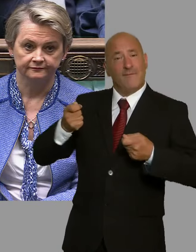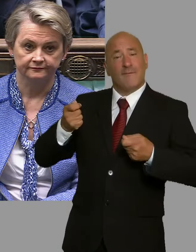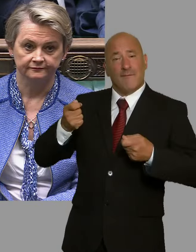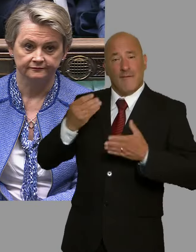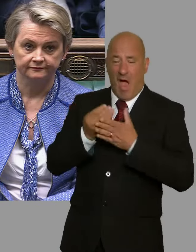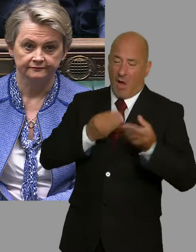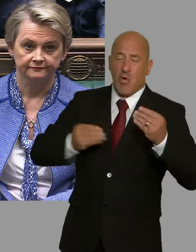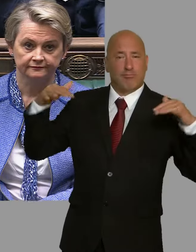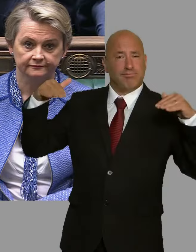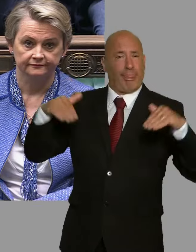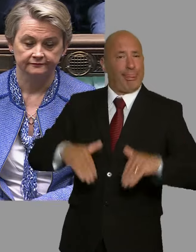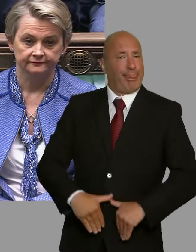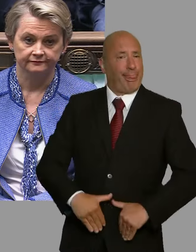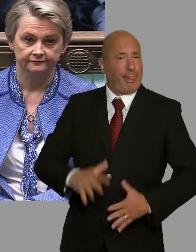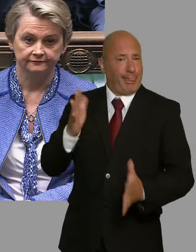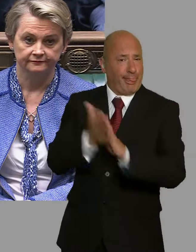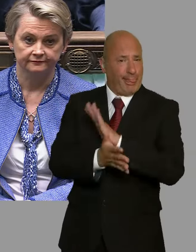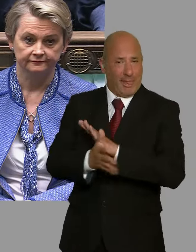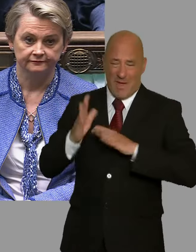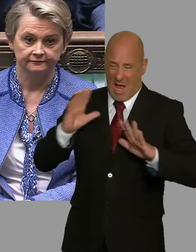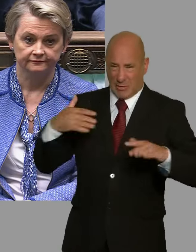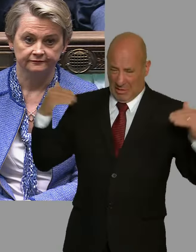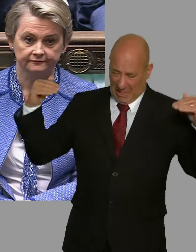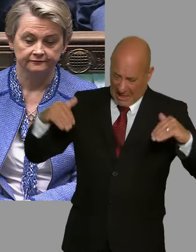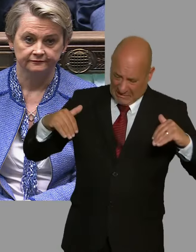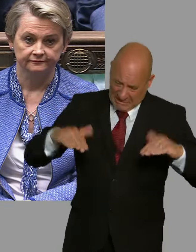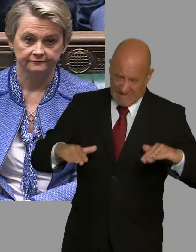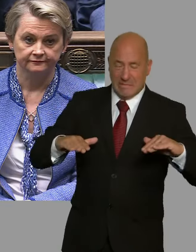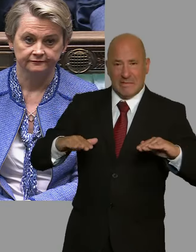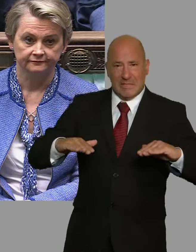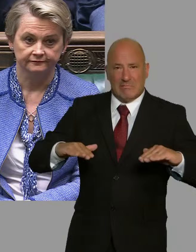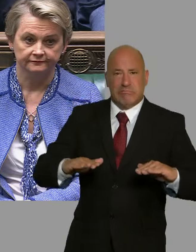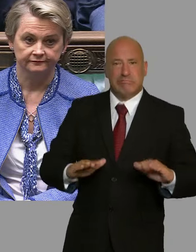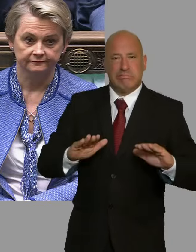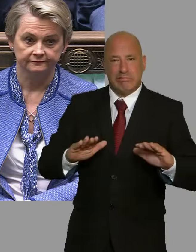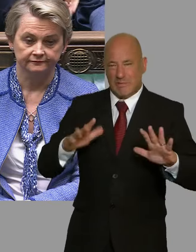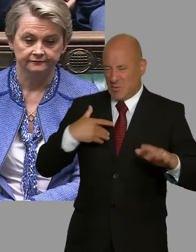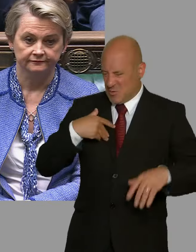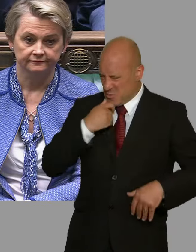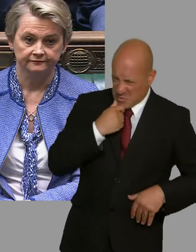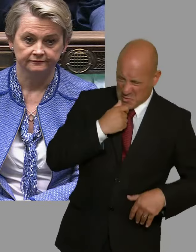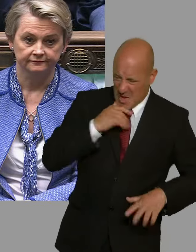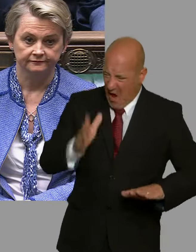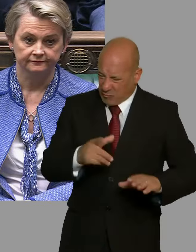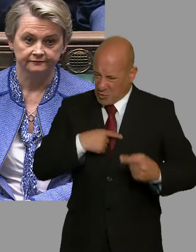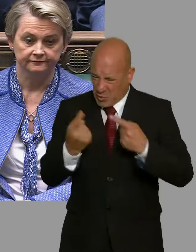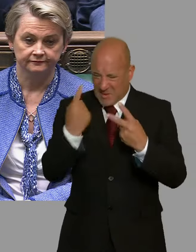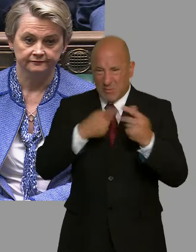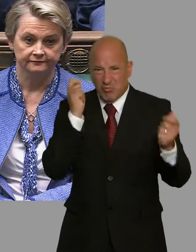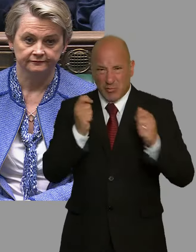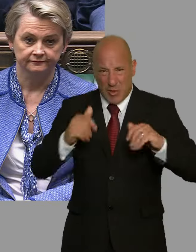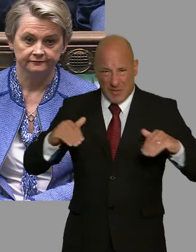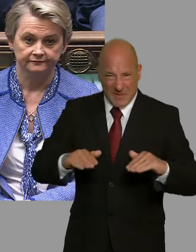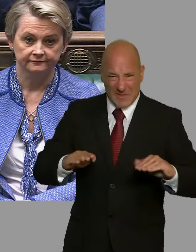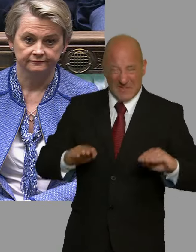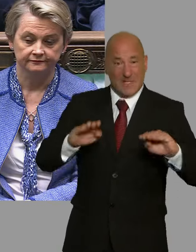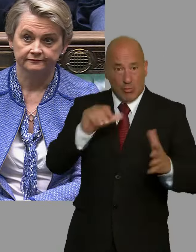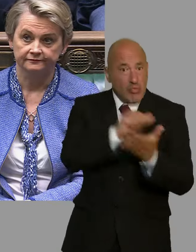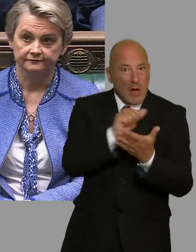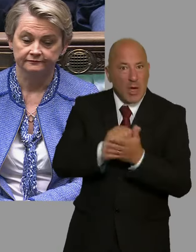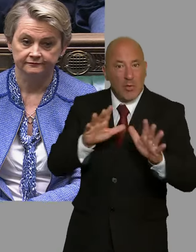figures last year, the highest growth in the G7, interest rate cuts 4 in a row, 3 trade deals. But